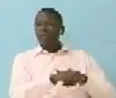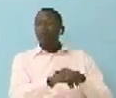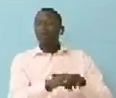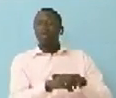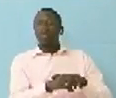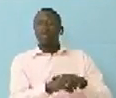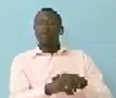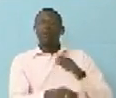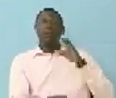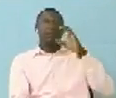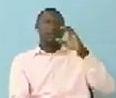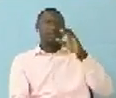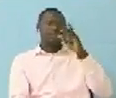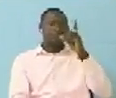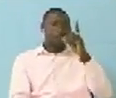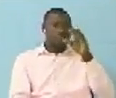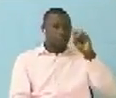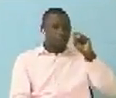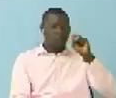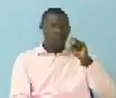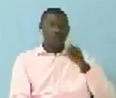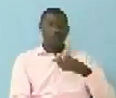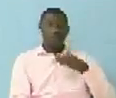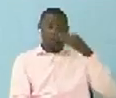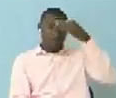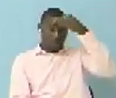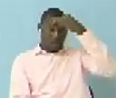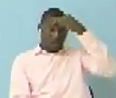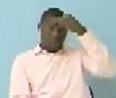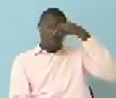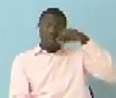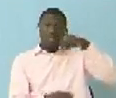You are the head, you were seated there.